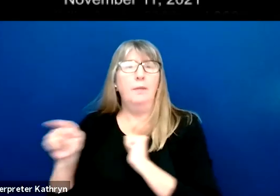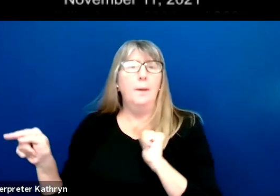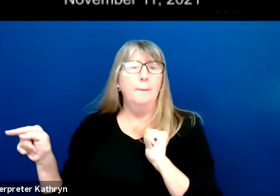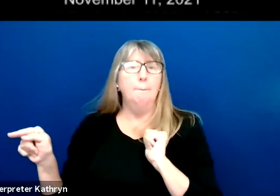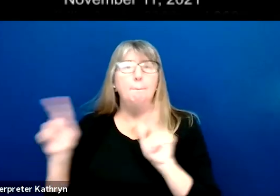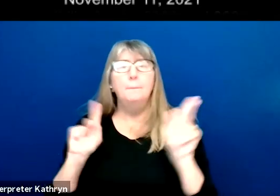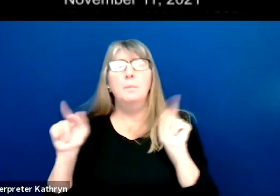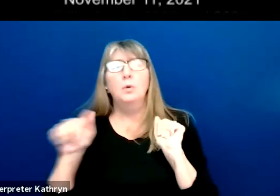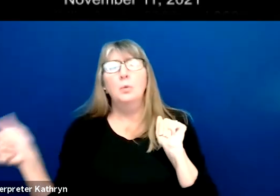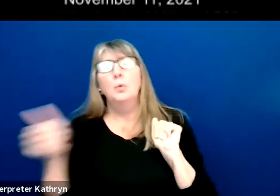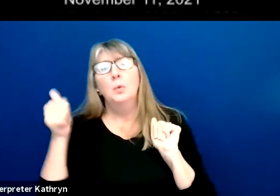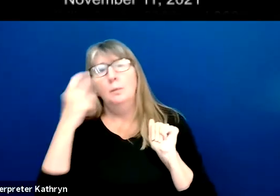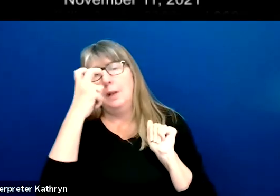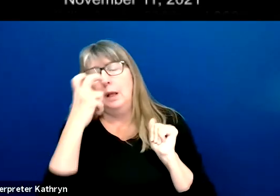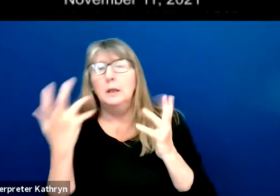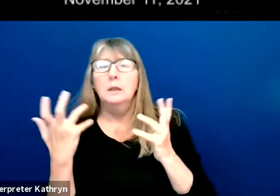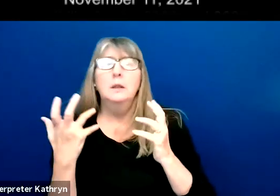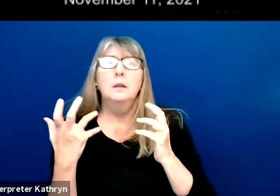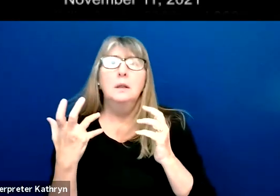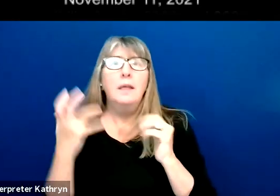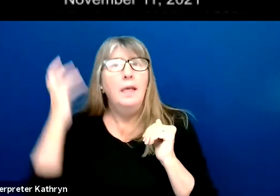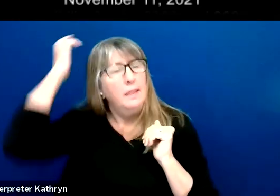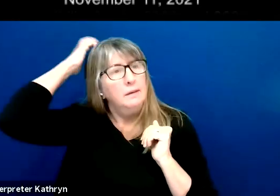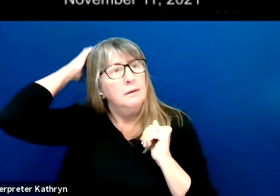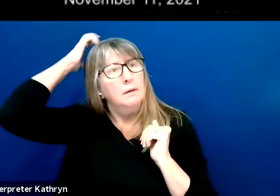people who are blind. And that's the